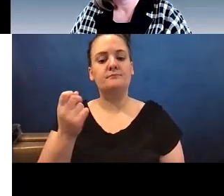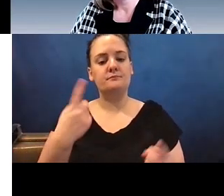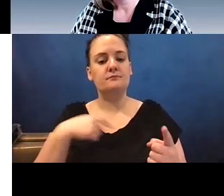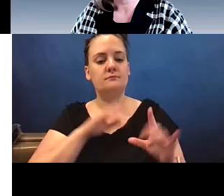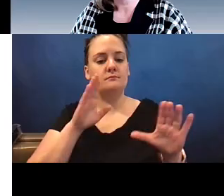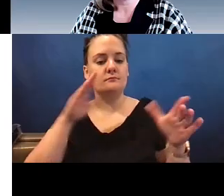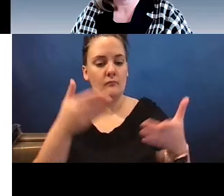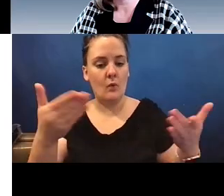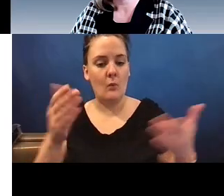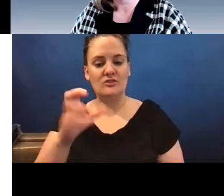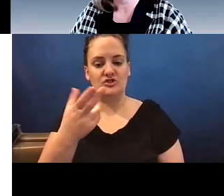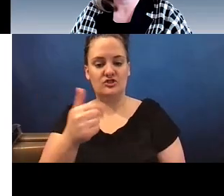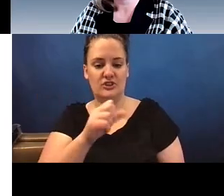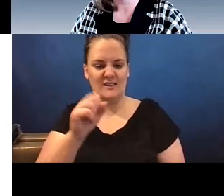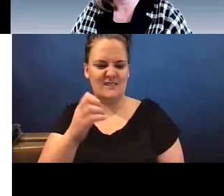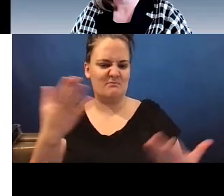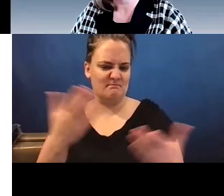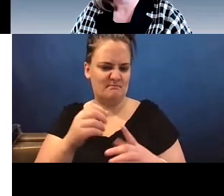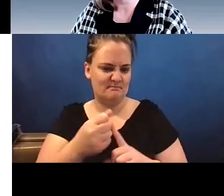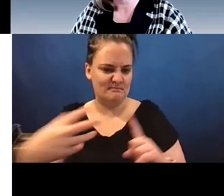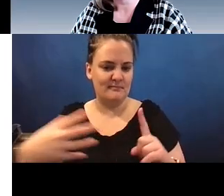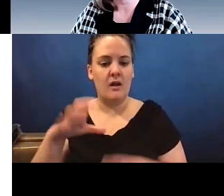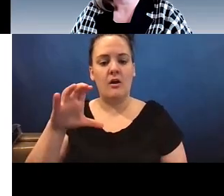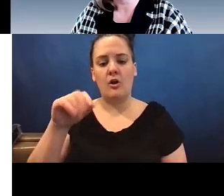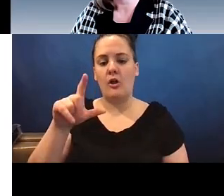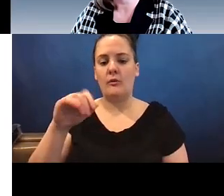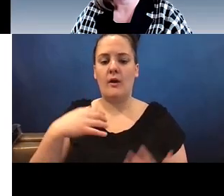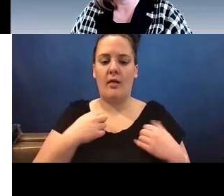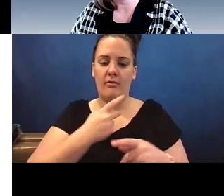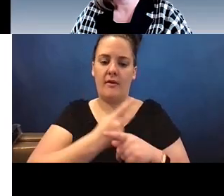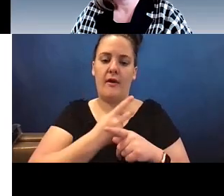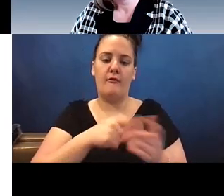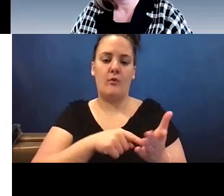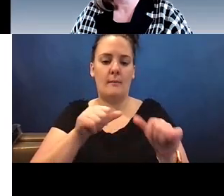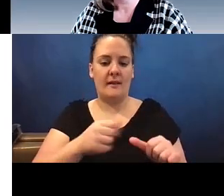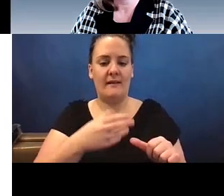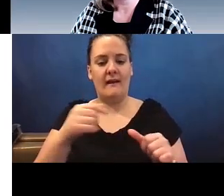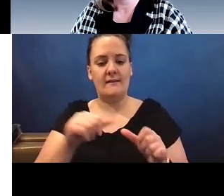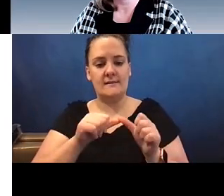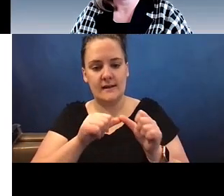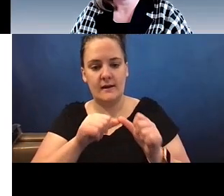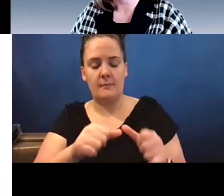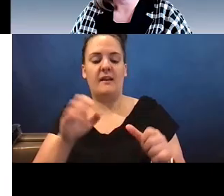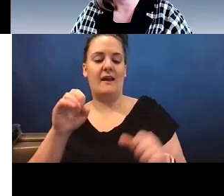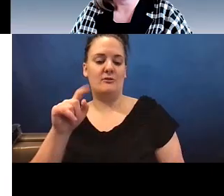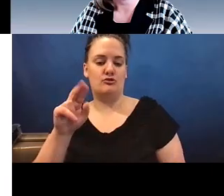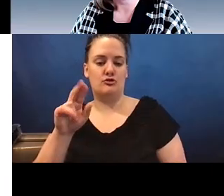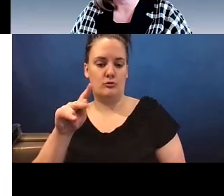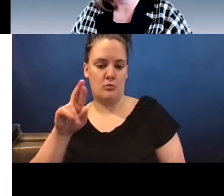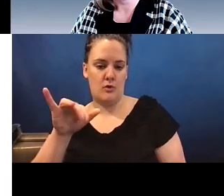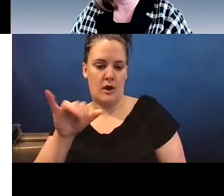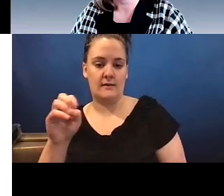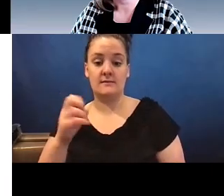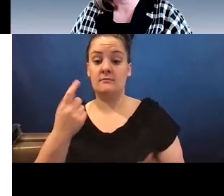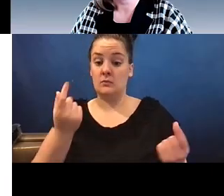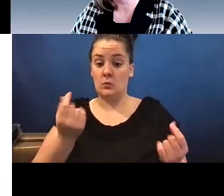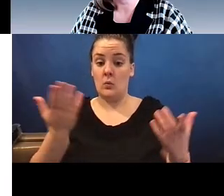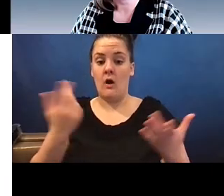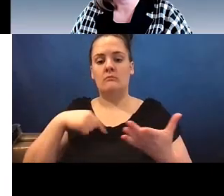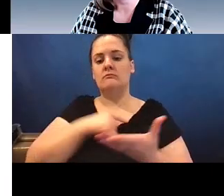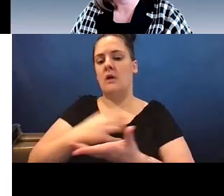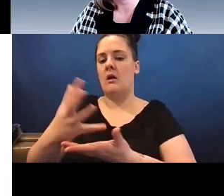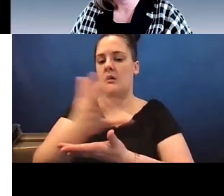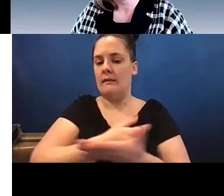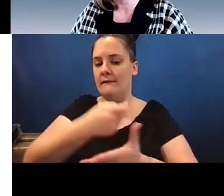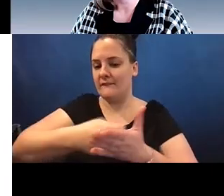CHASE. Through CHASE, we collect fees from hospitals to draw federal matching funds, which reduces uncompensated care by increasing